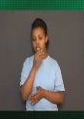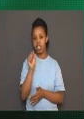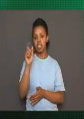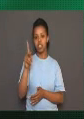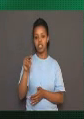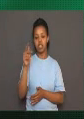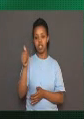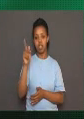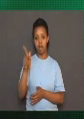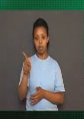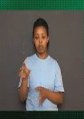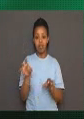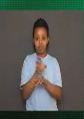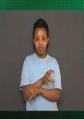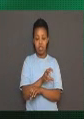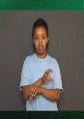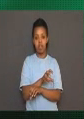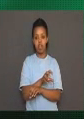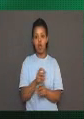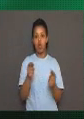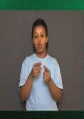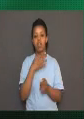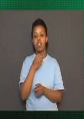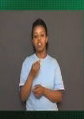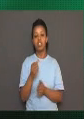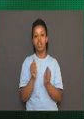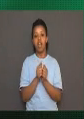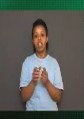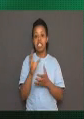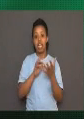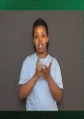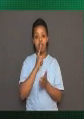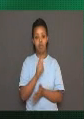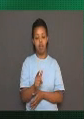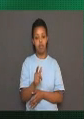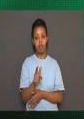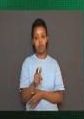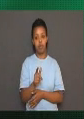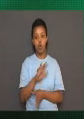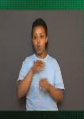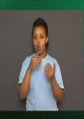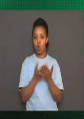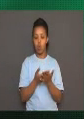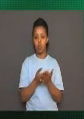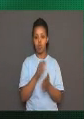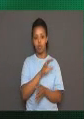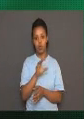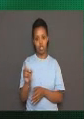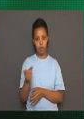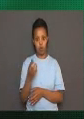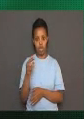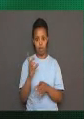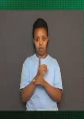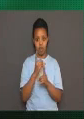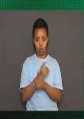snapdragon is crossbred with a white-flowered snapdragon, all of their offspring